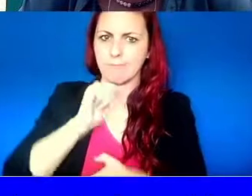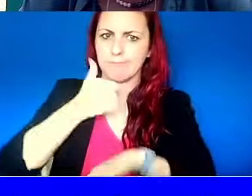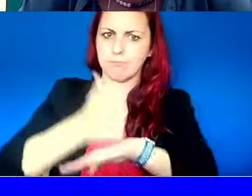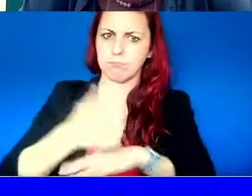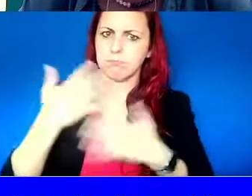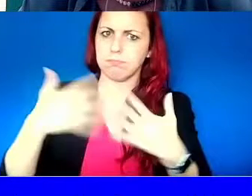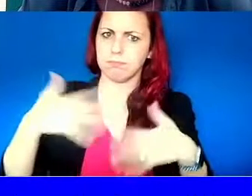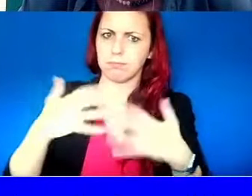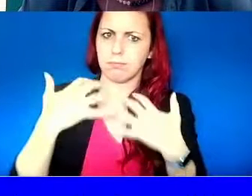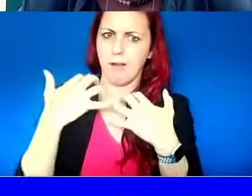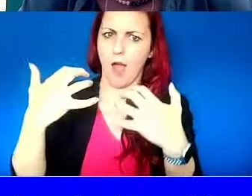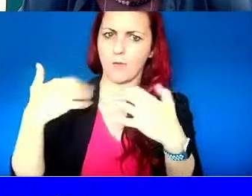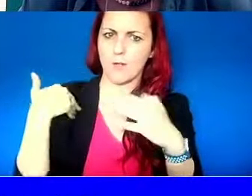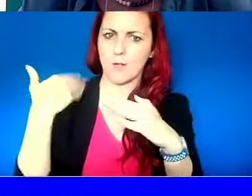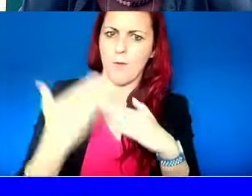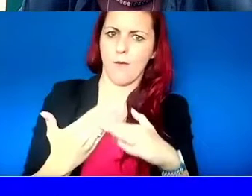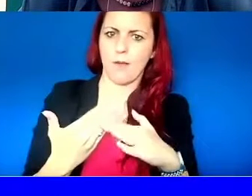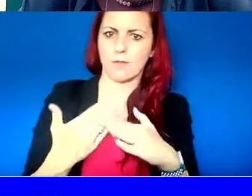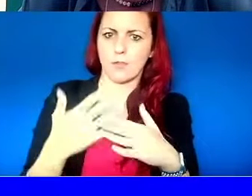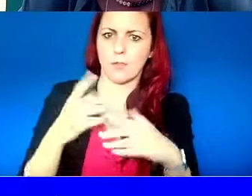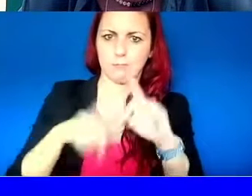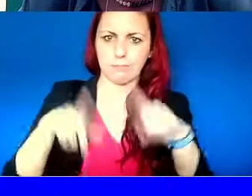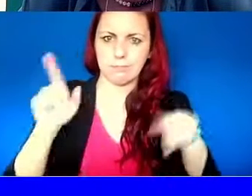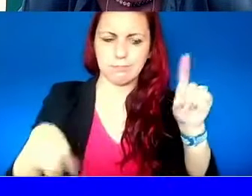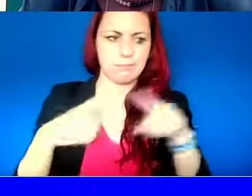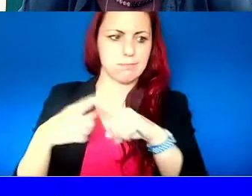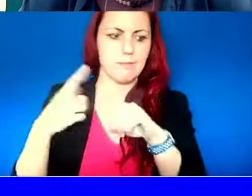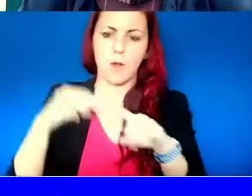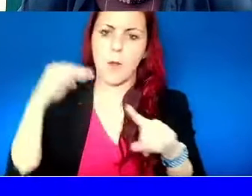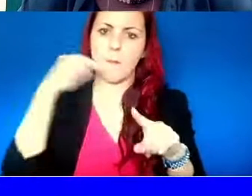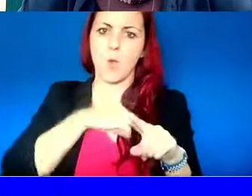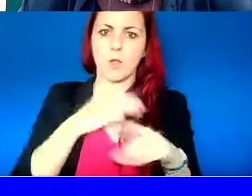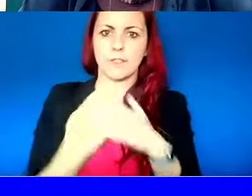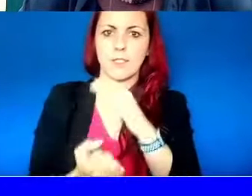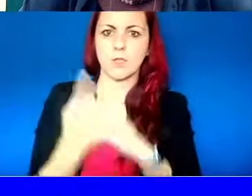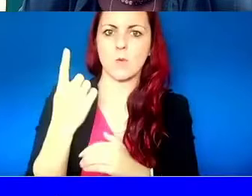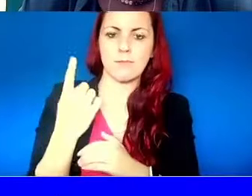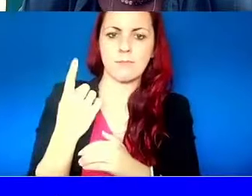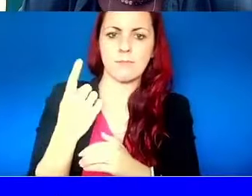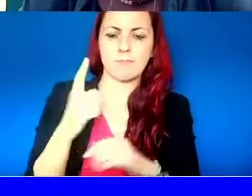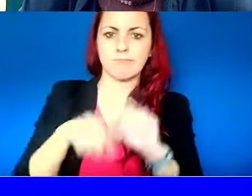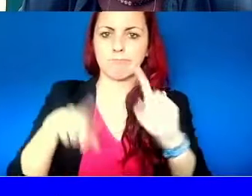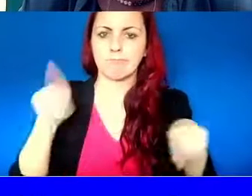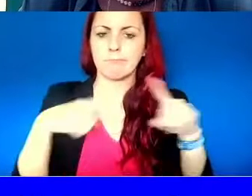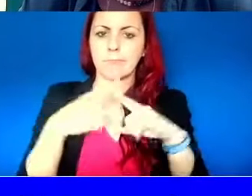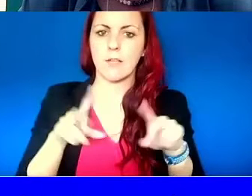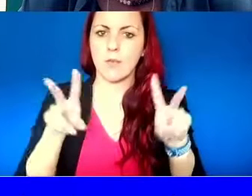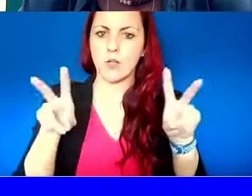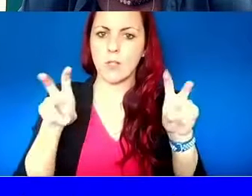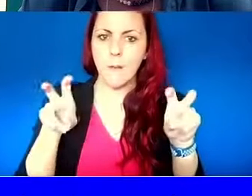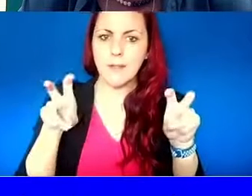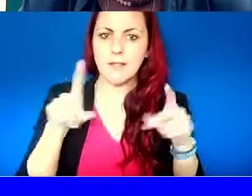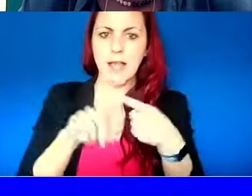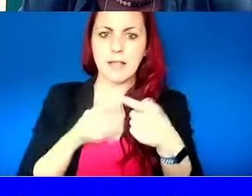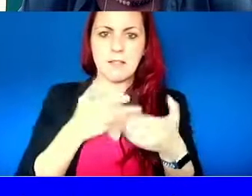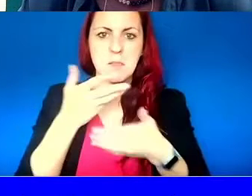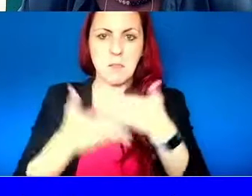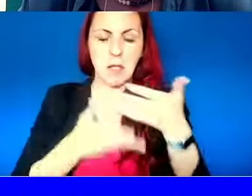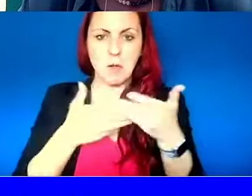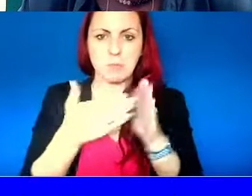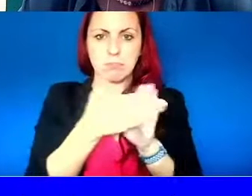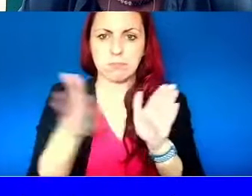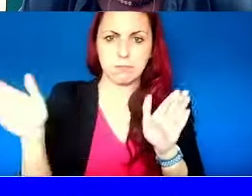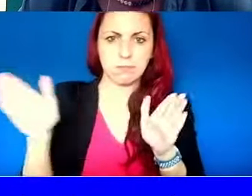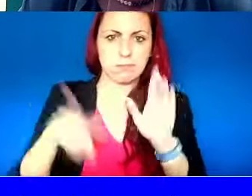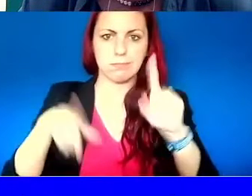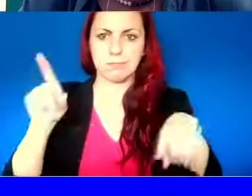impressive conference on such a range of important issues. The range of topics and speakers is phenomenal, which